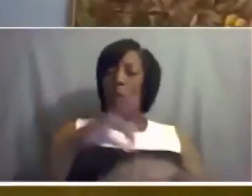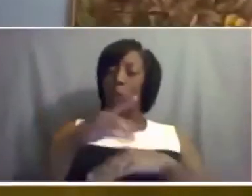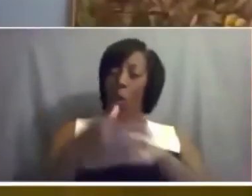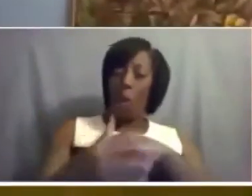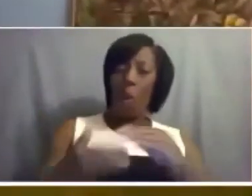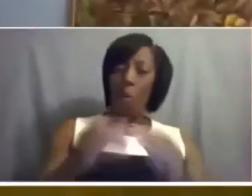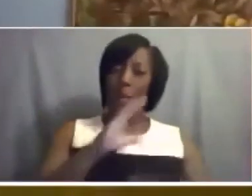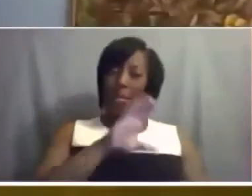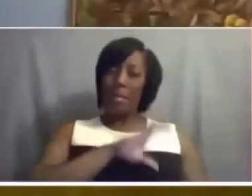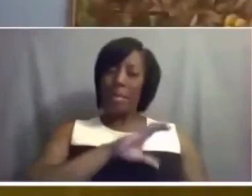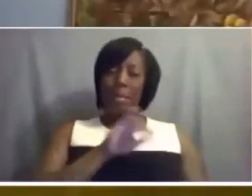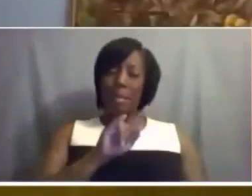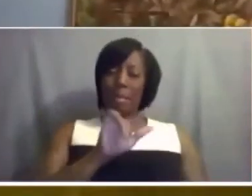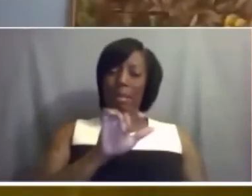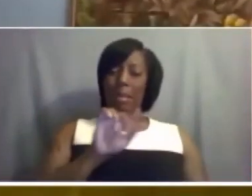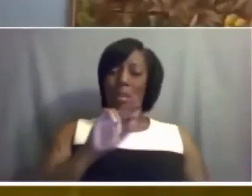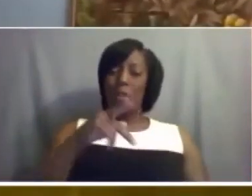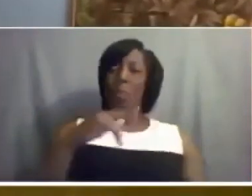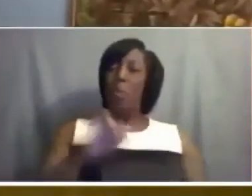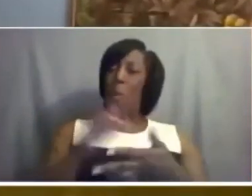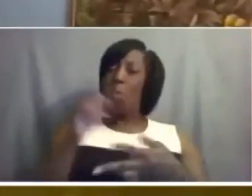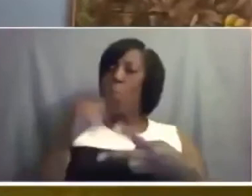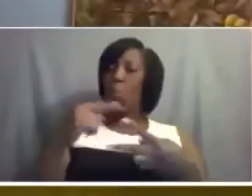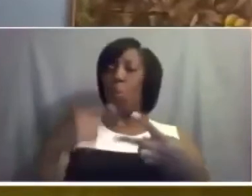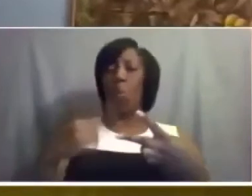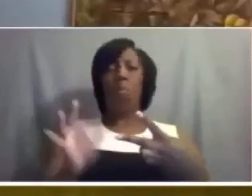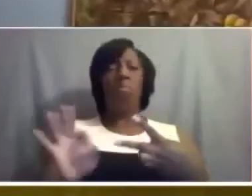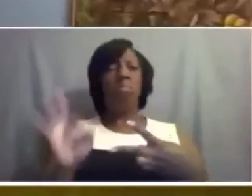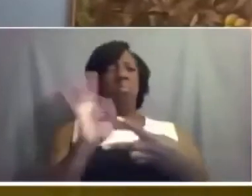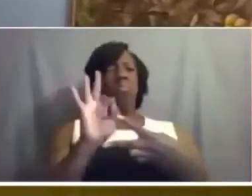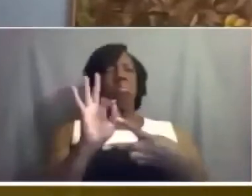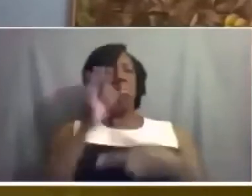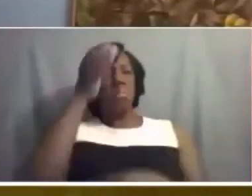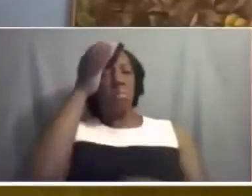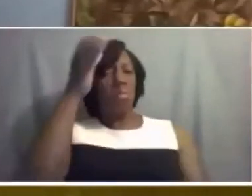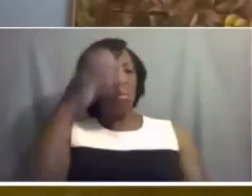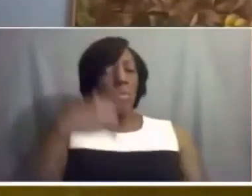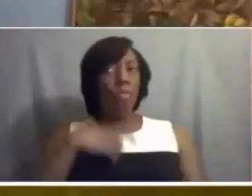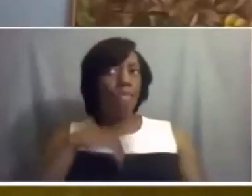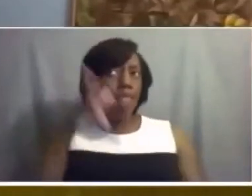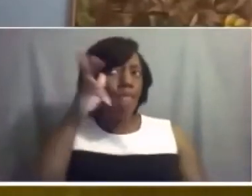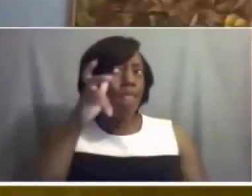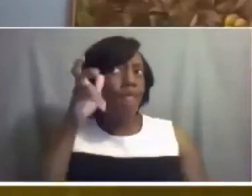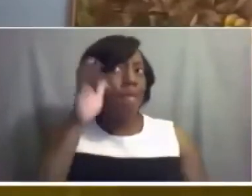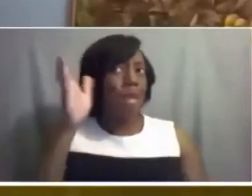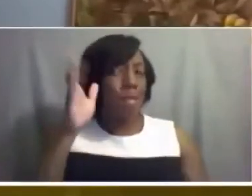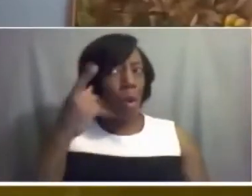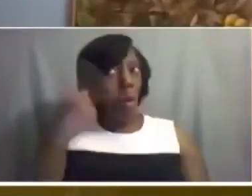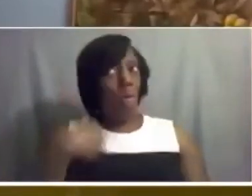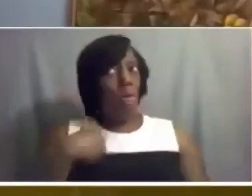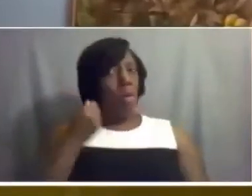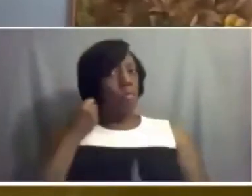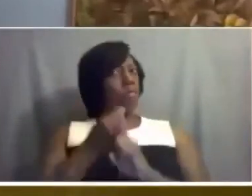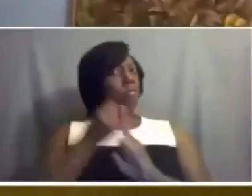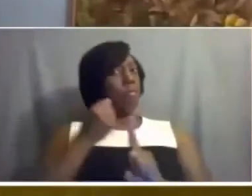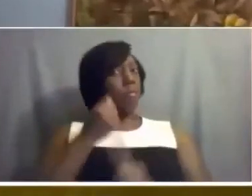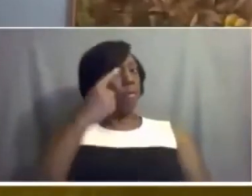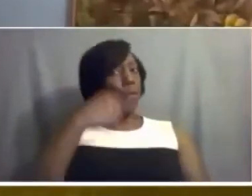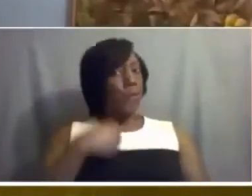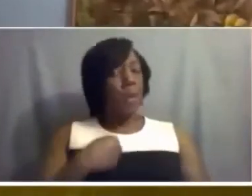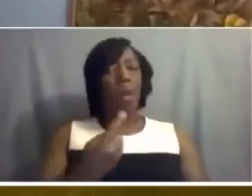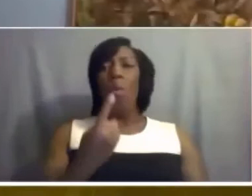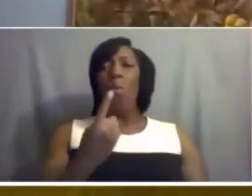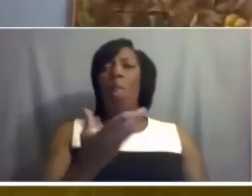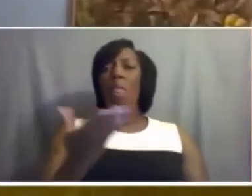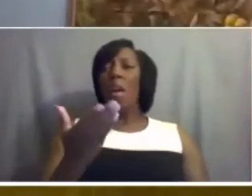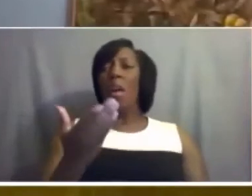critical concepts. And when I listened to the speech, one thing that struck me was how things have changed in terms